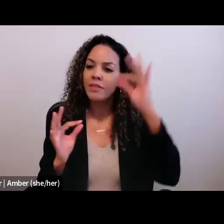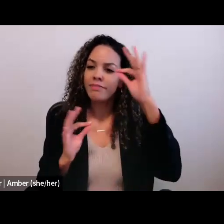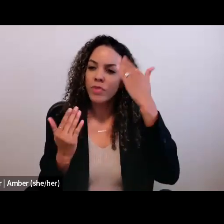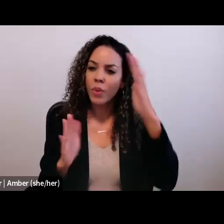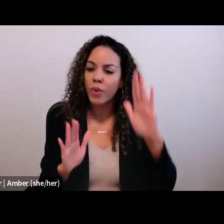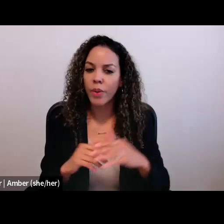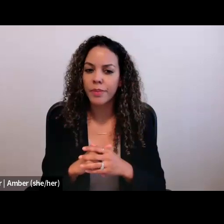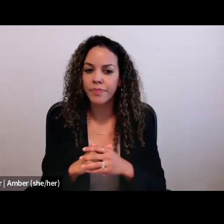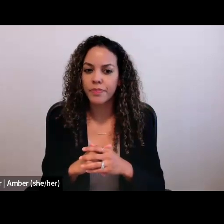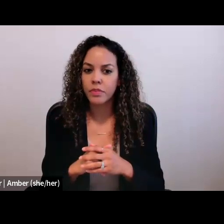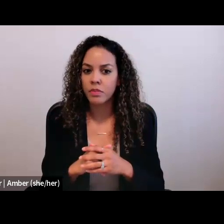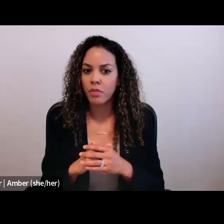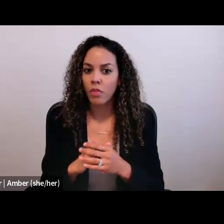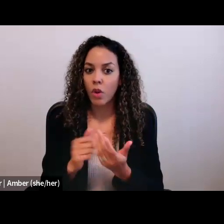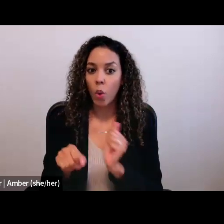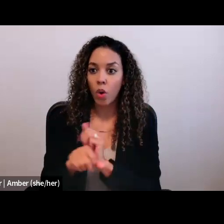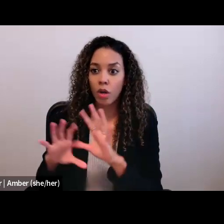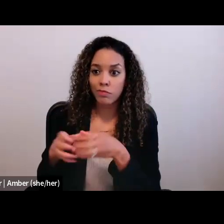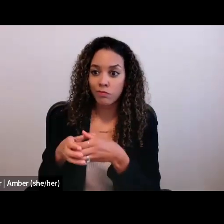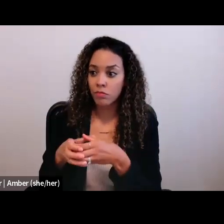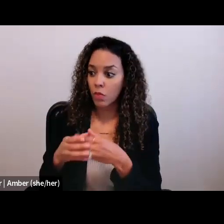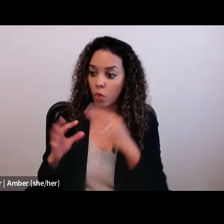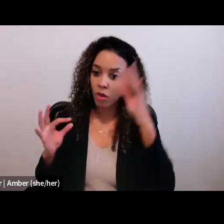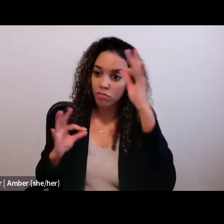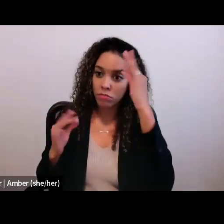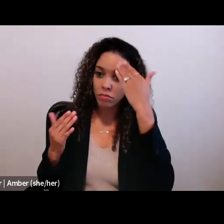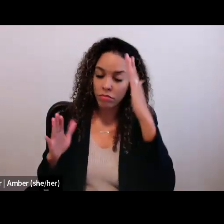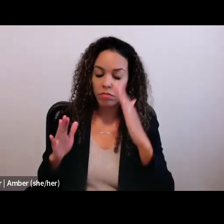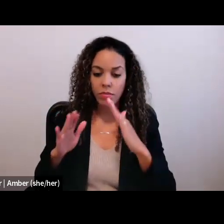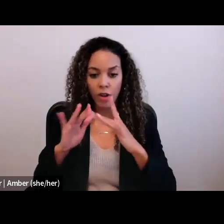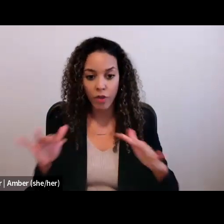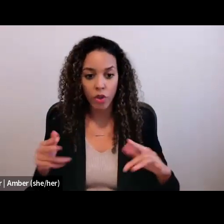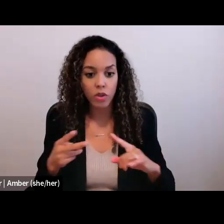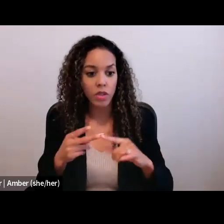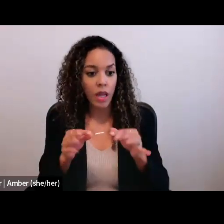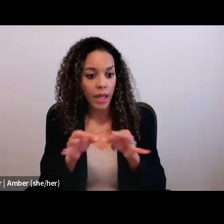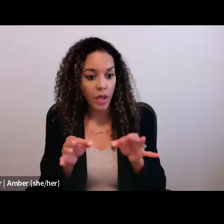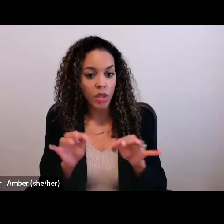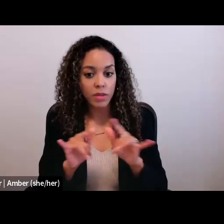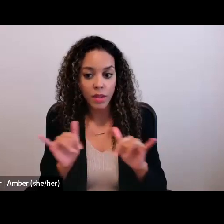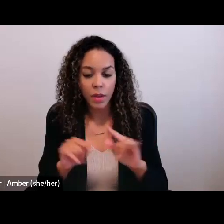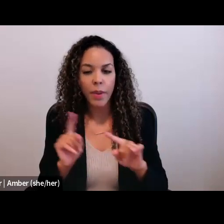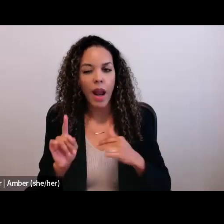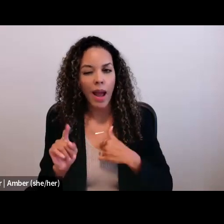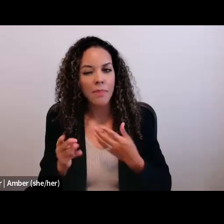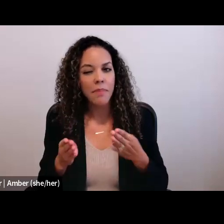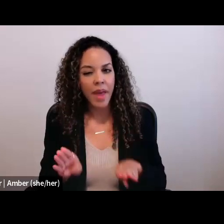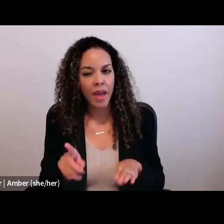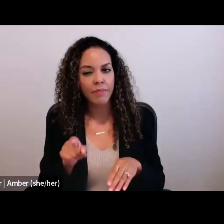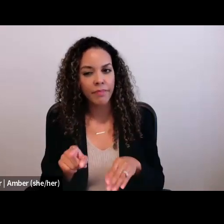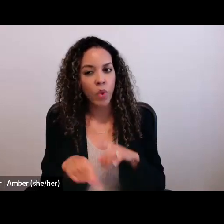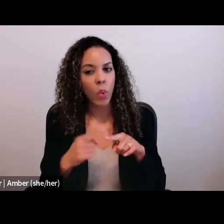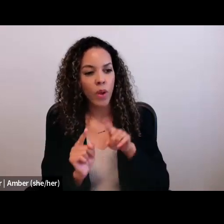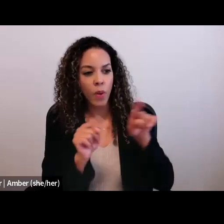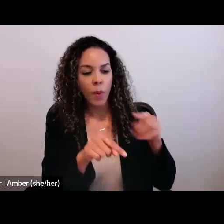you go work with populations, we're unaware what's diverse, what language, and so forth. But I am willing to bet that when you go